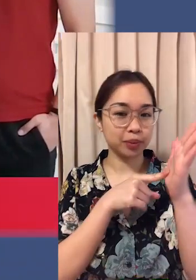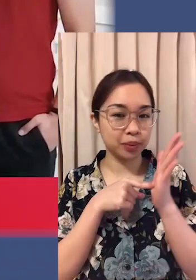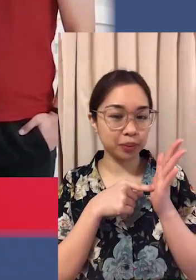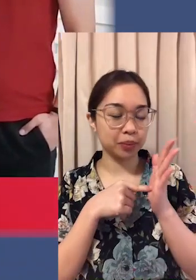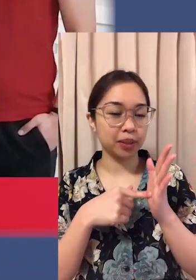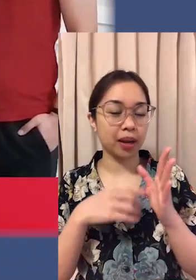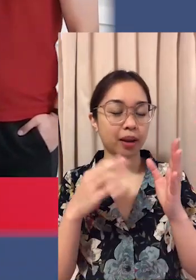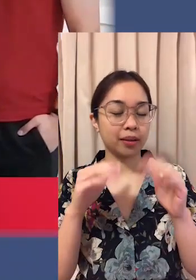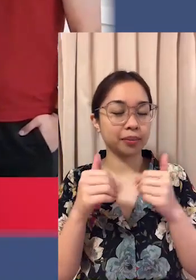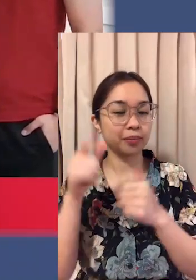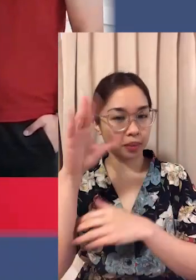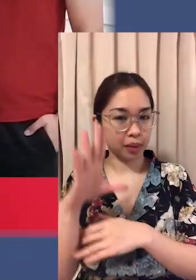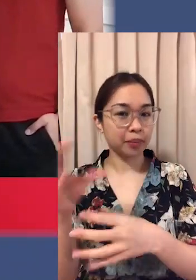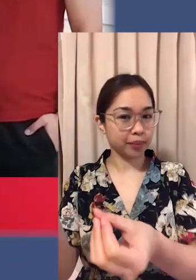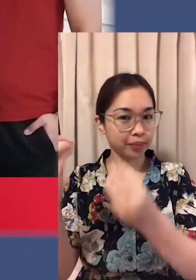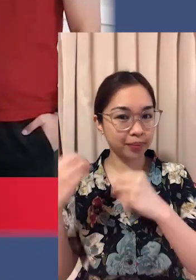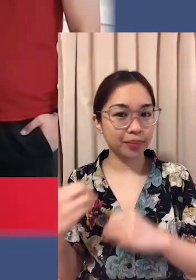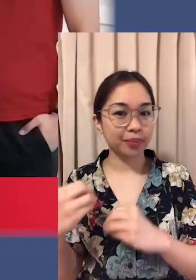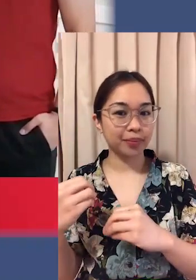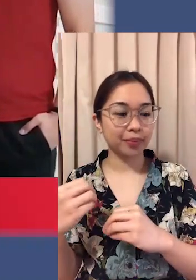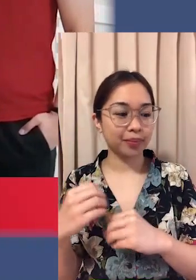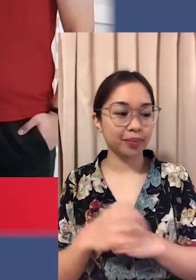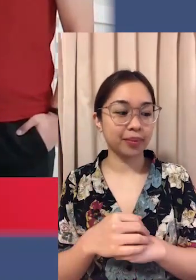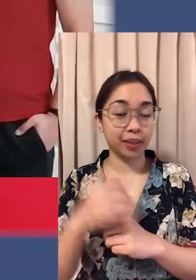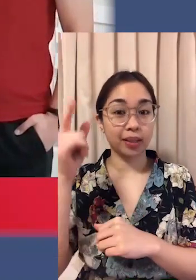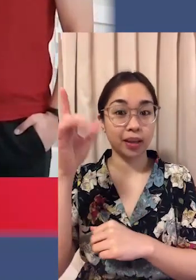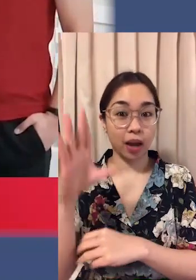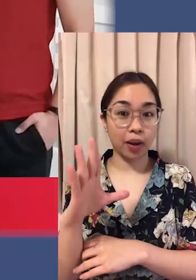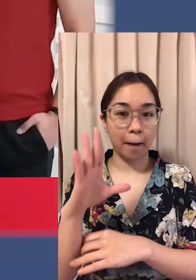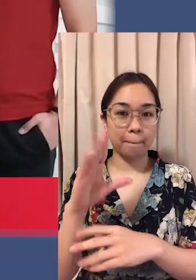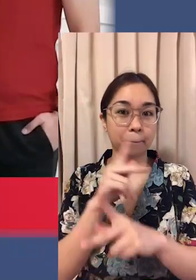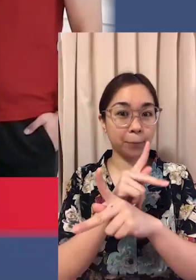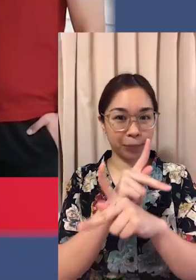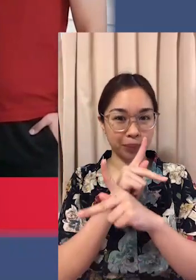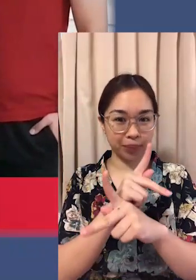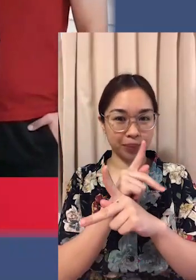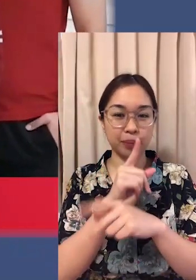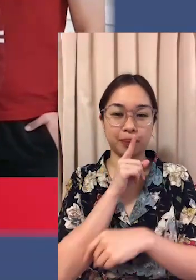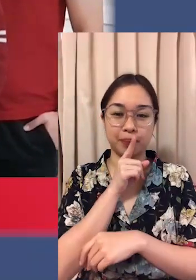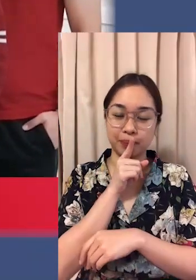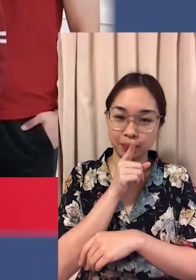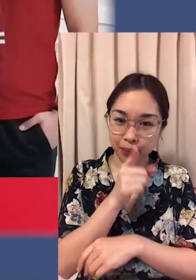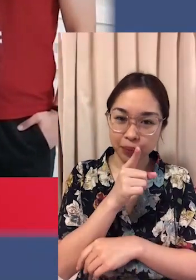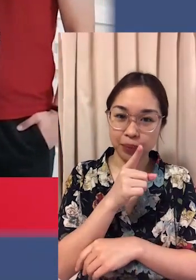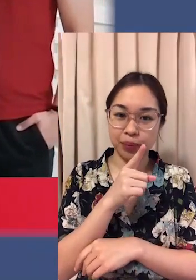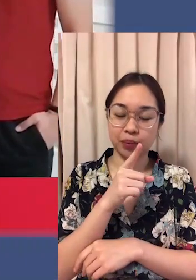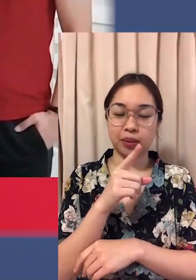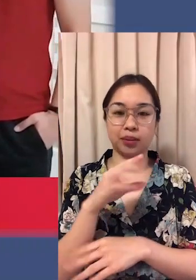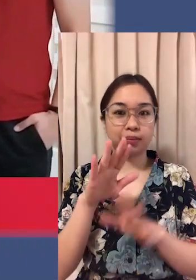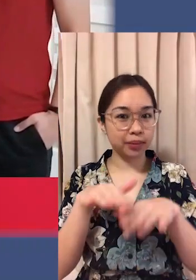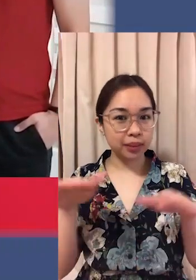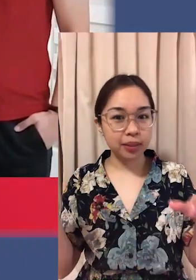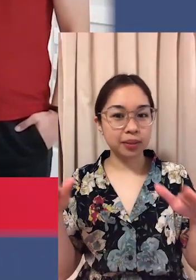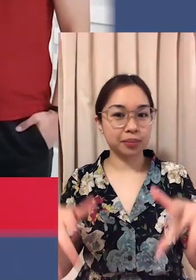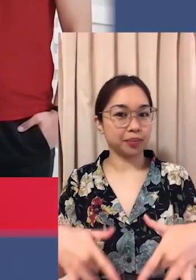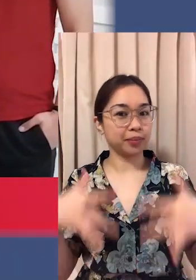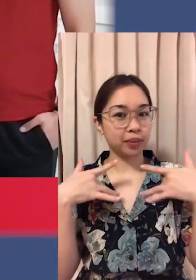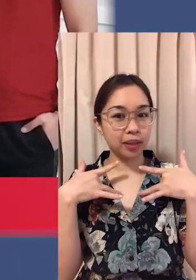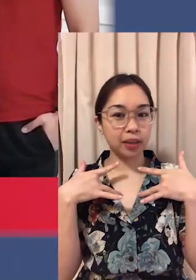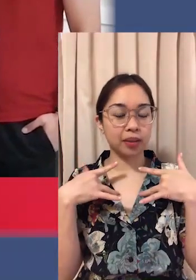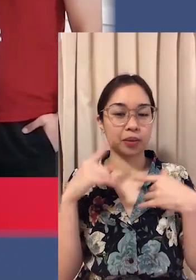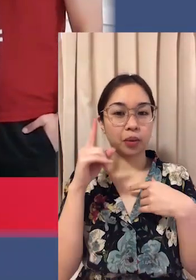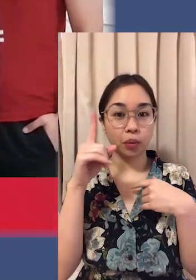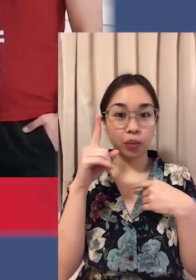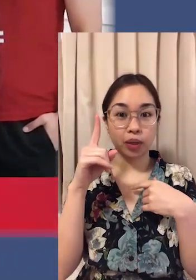iniingatan ng Panginoon. Yes, amen. Now, God's protection was also evident in our sons' lives. Although one